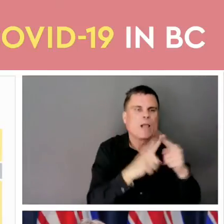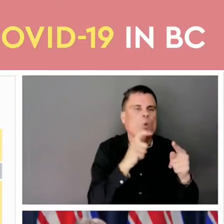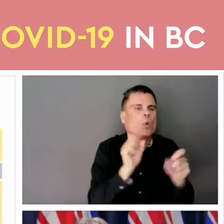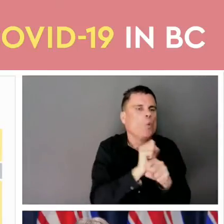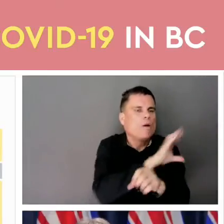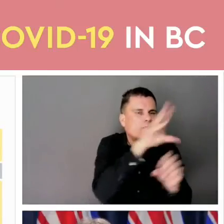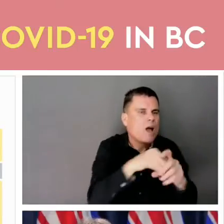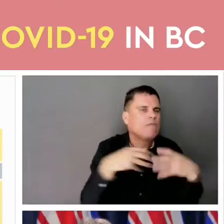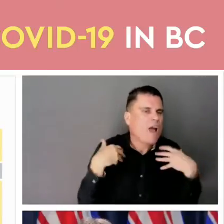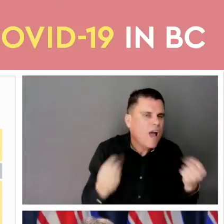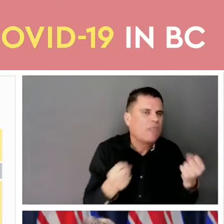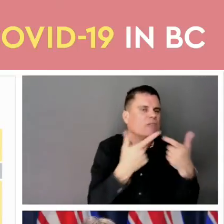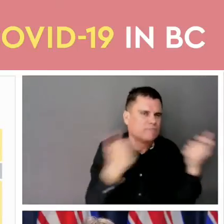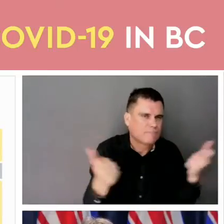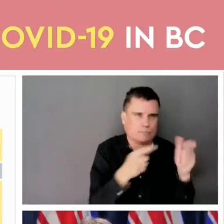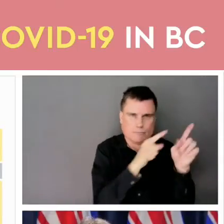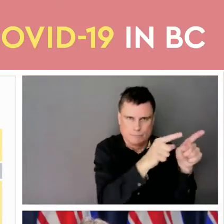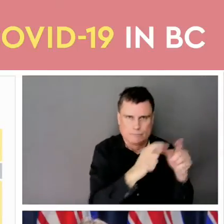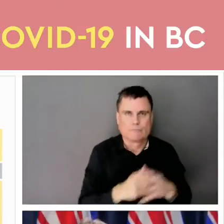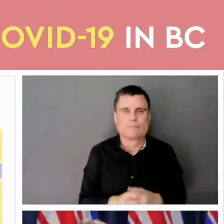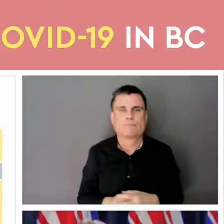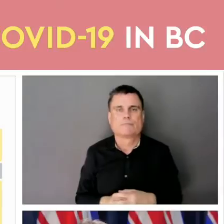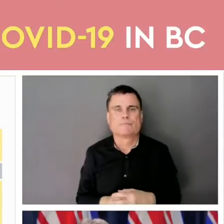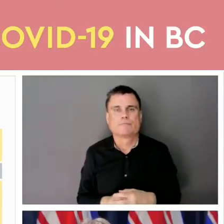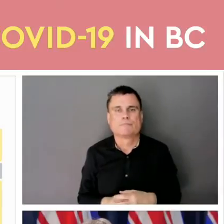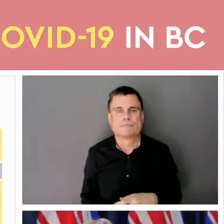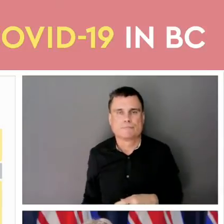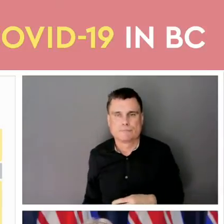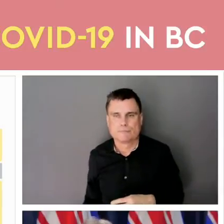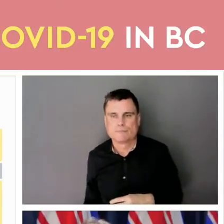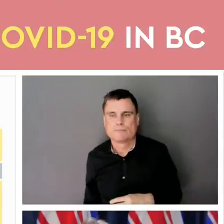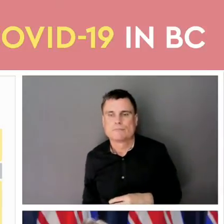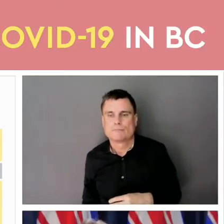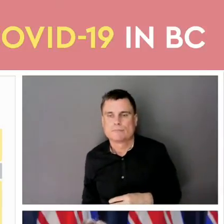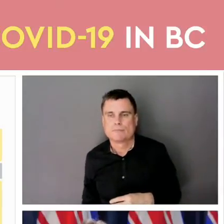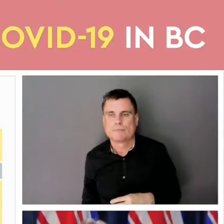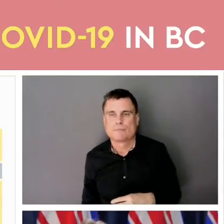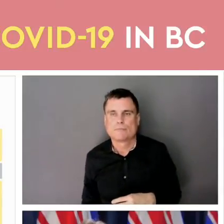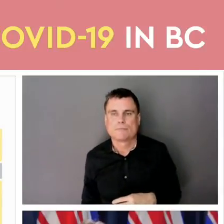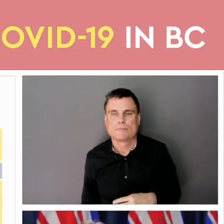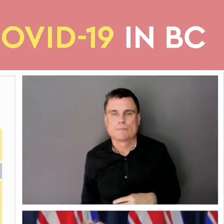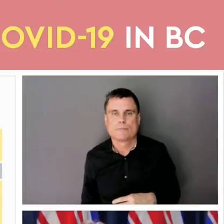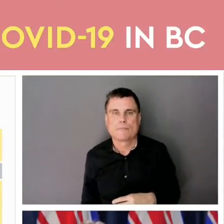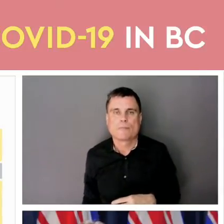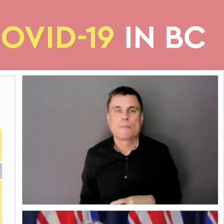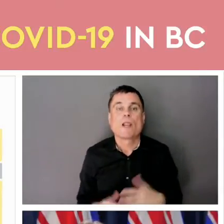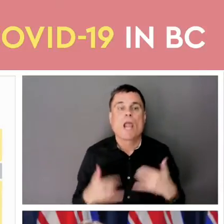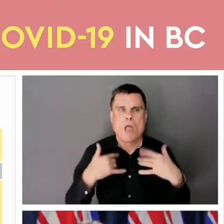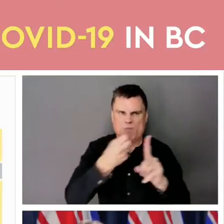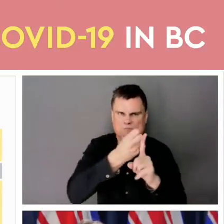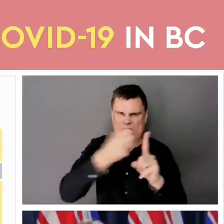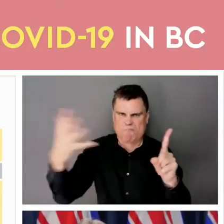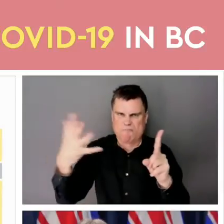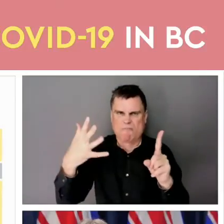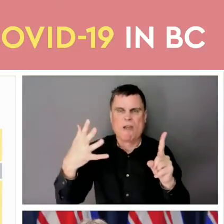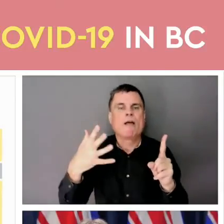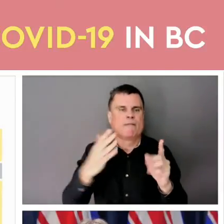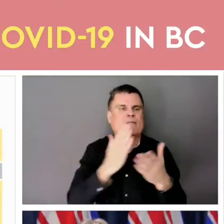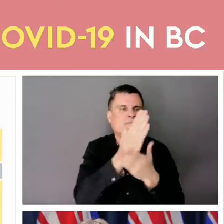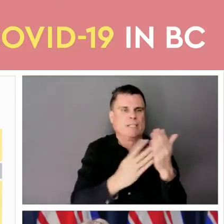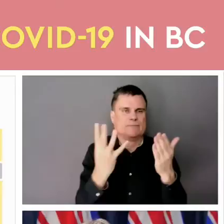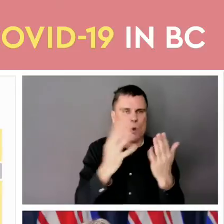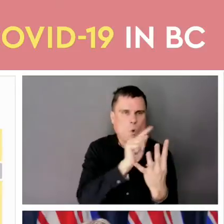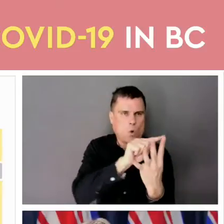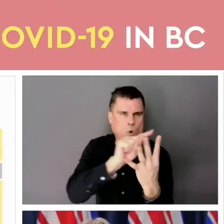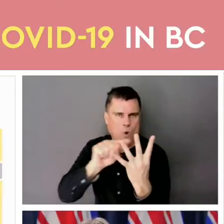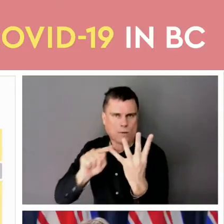So what I'm going to do in the next few minutes is just walk you through the details of these four phases. This is a summary